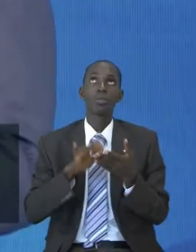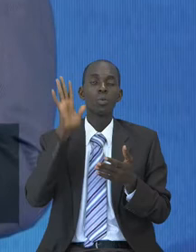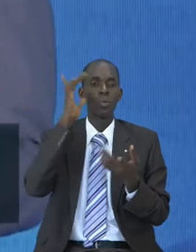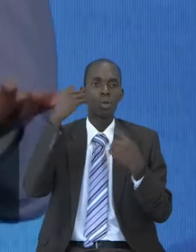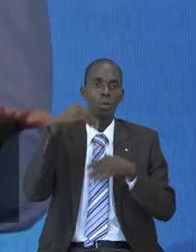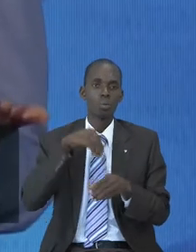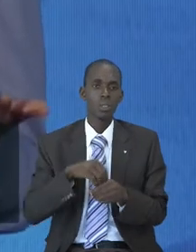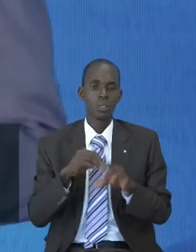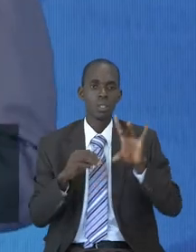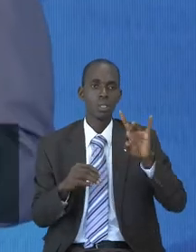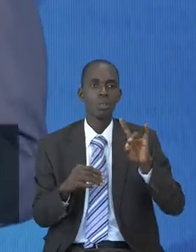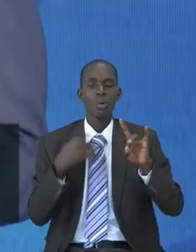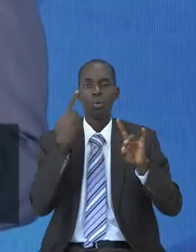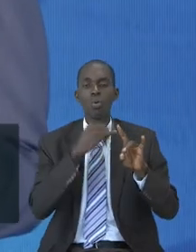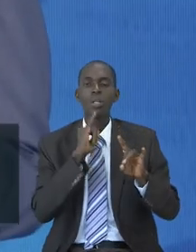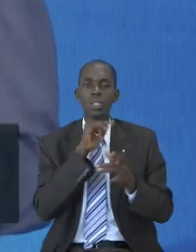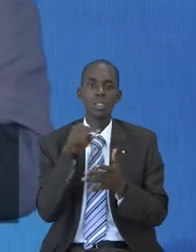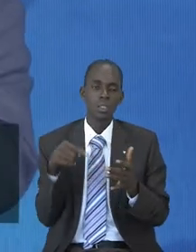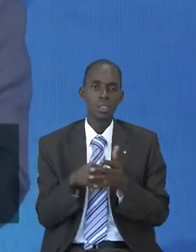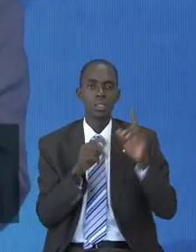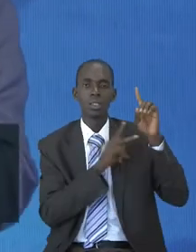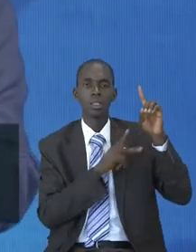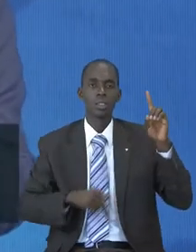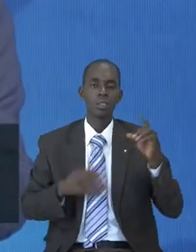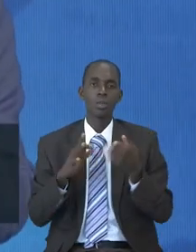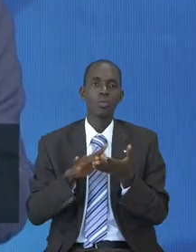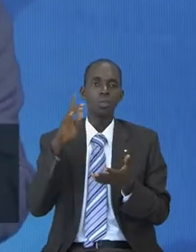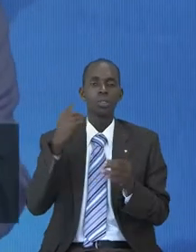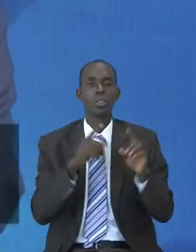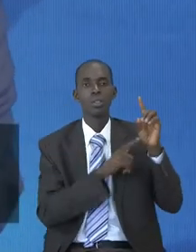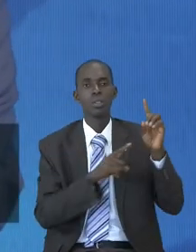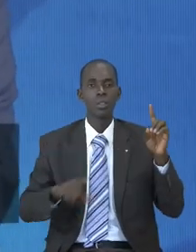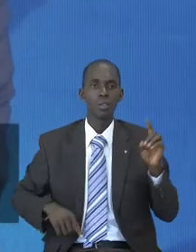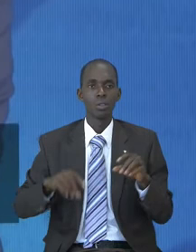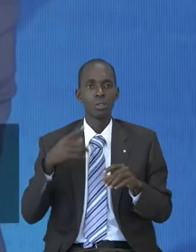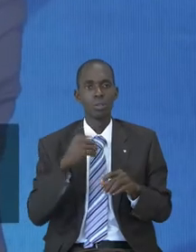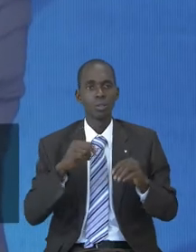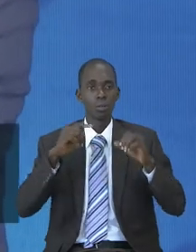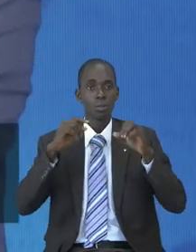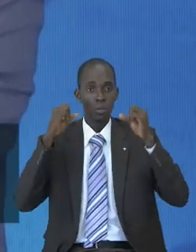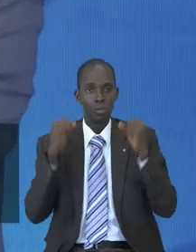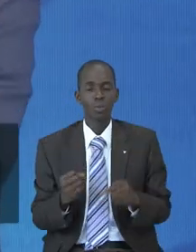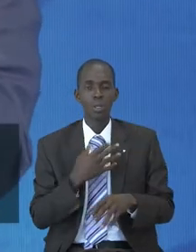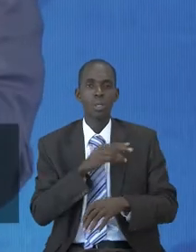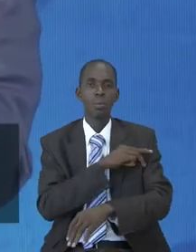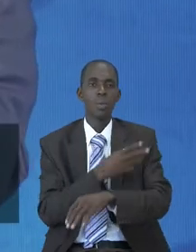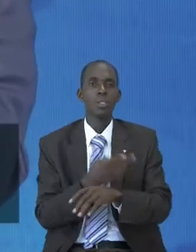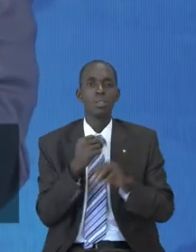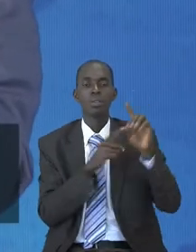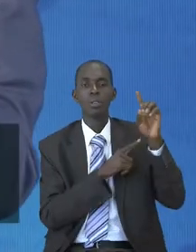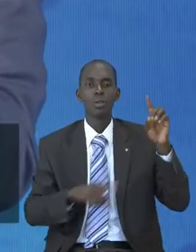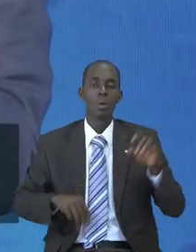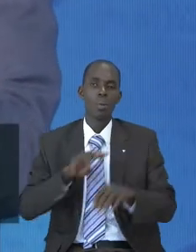verse 8, who is this King of glory? The Lord strong and mighty, the